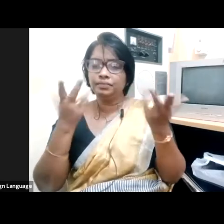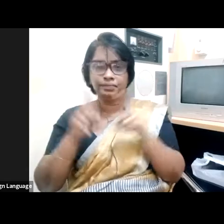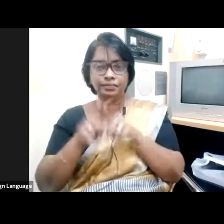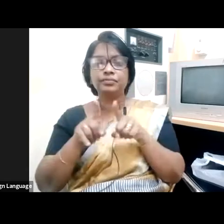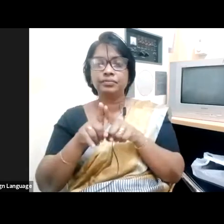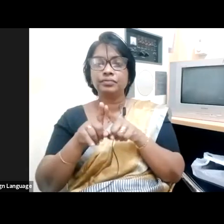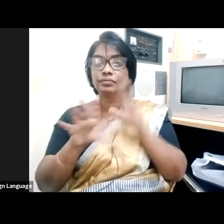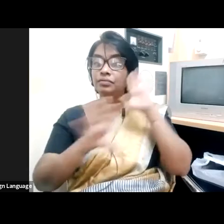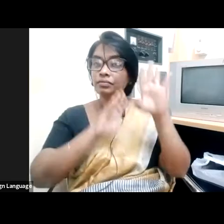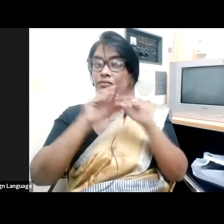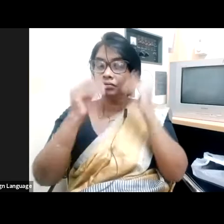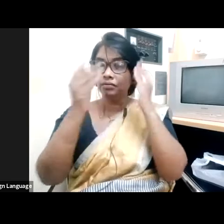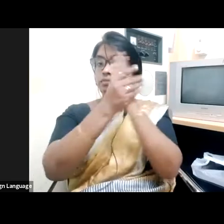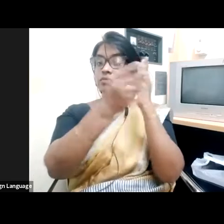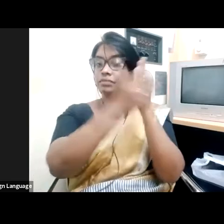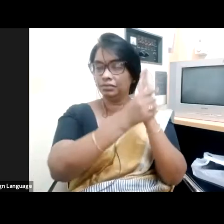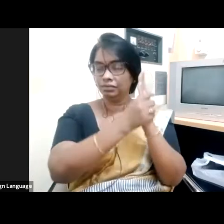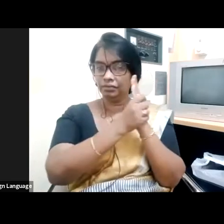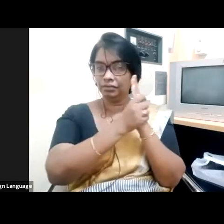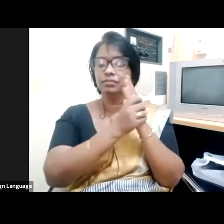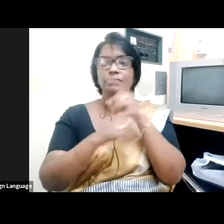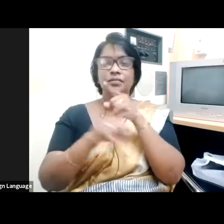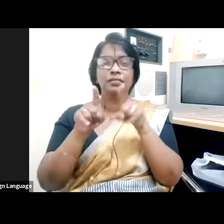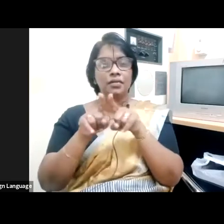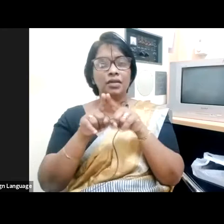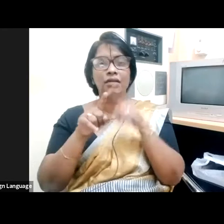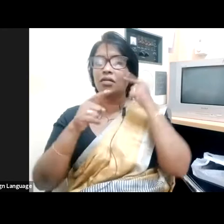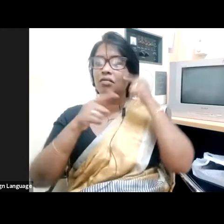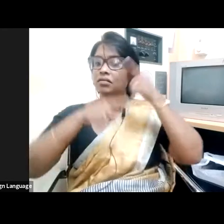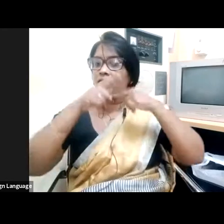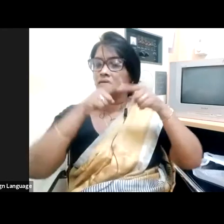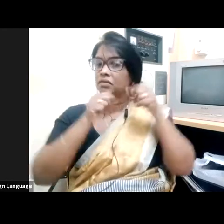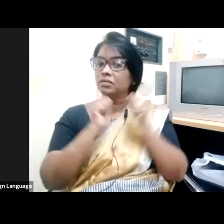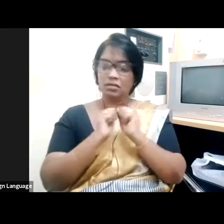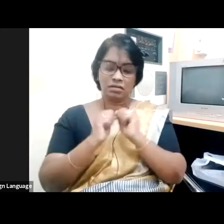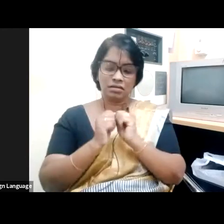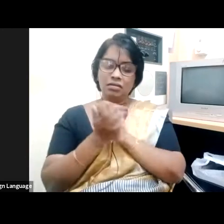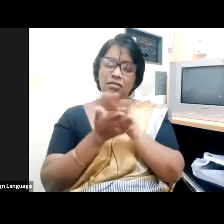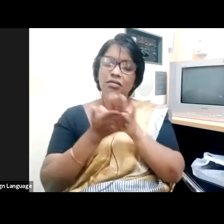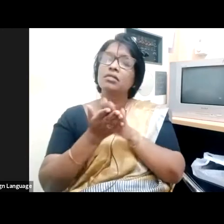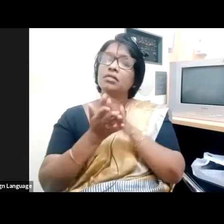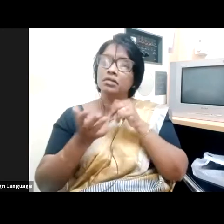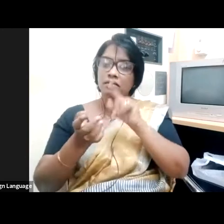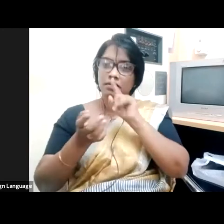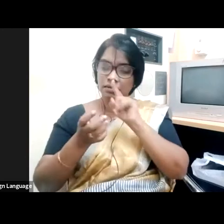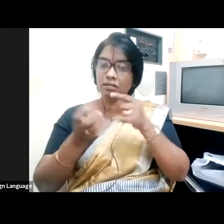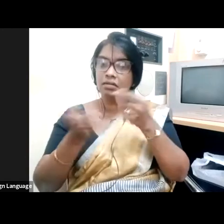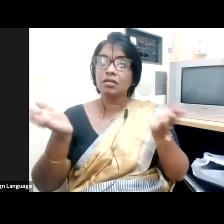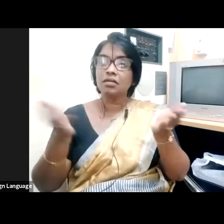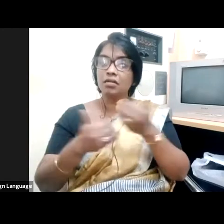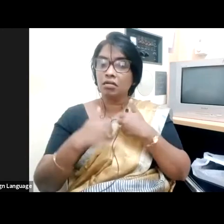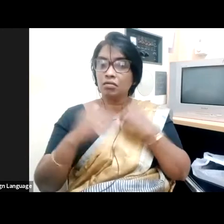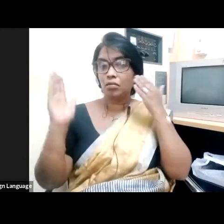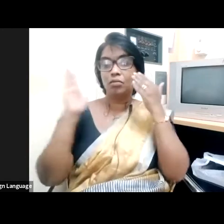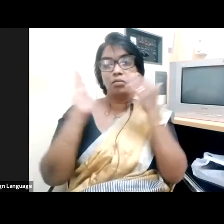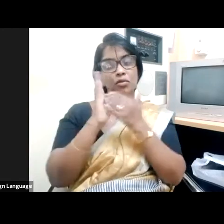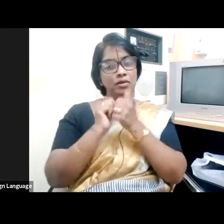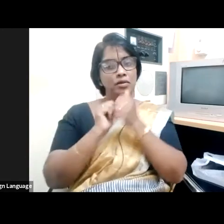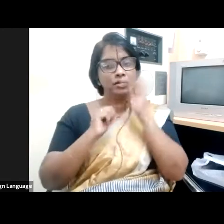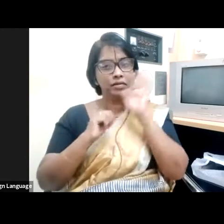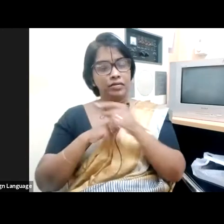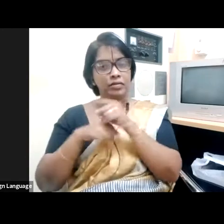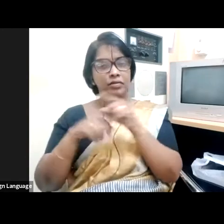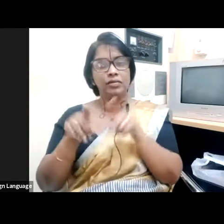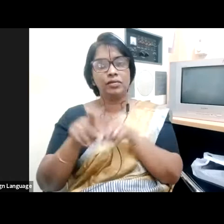for SLASCOM that I boldly put out was the fact that we want to focus on being an